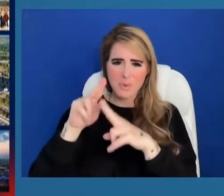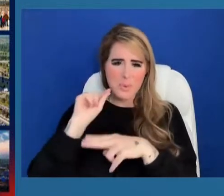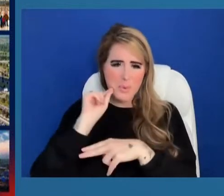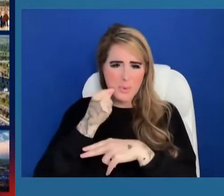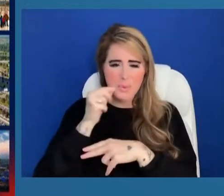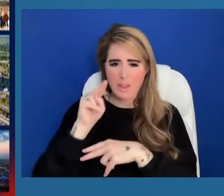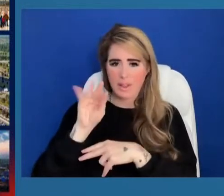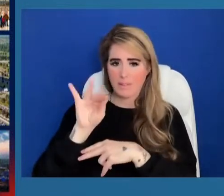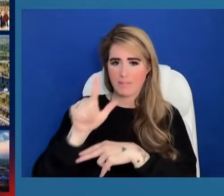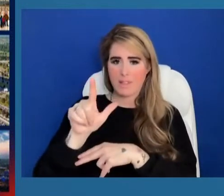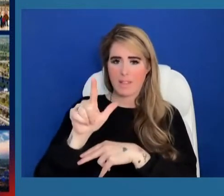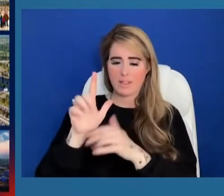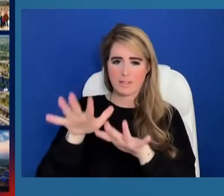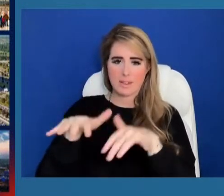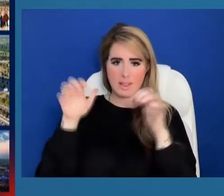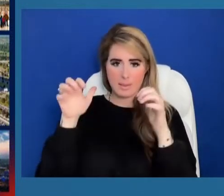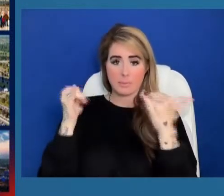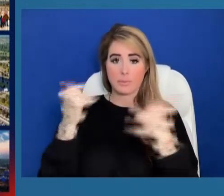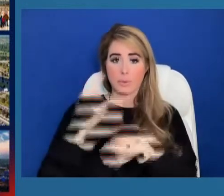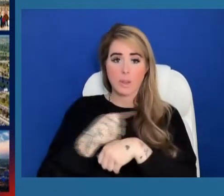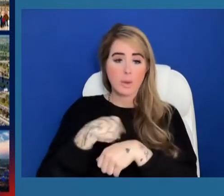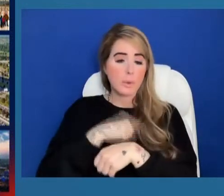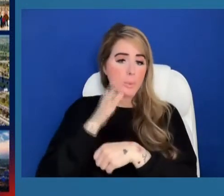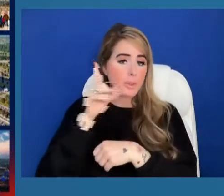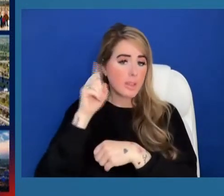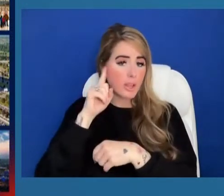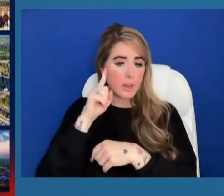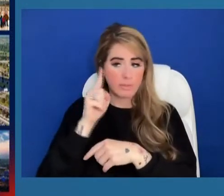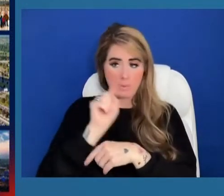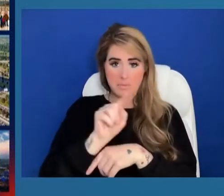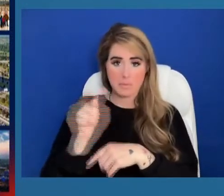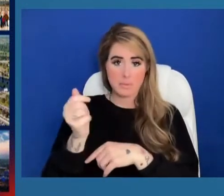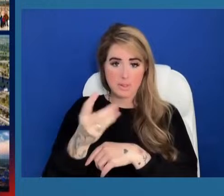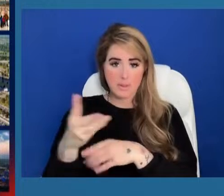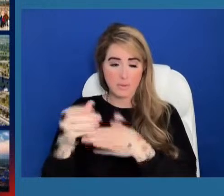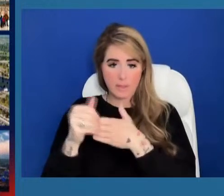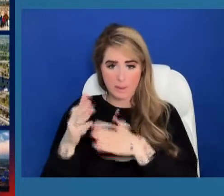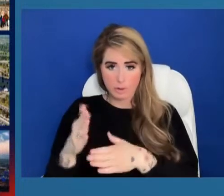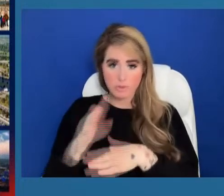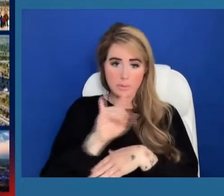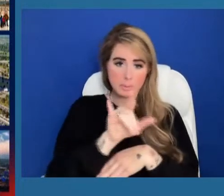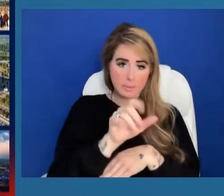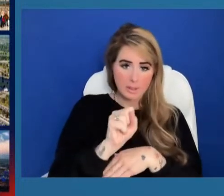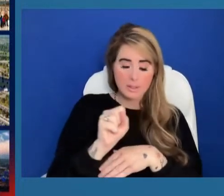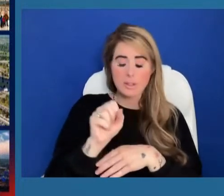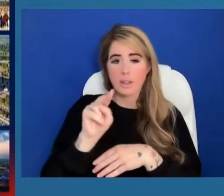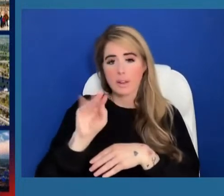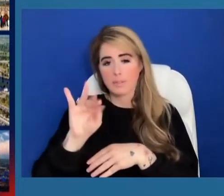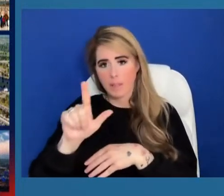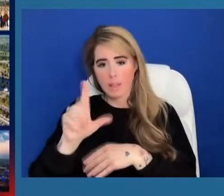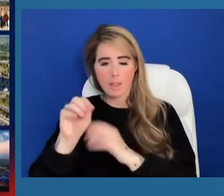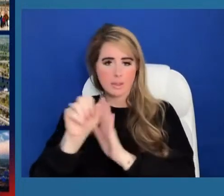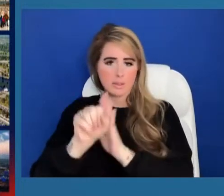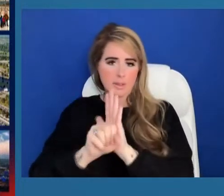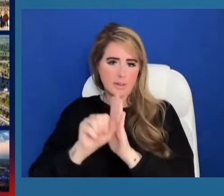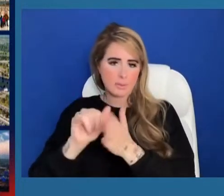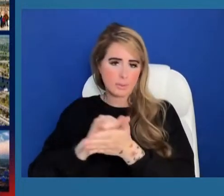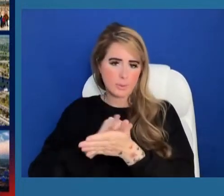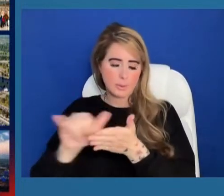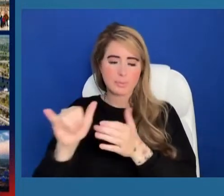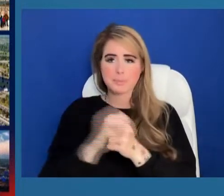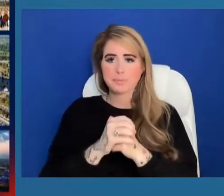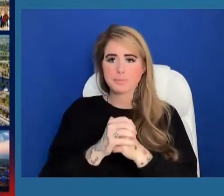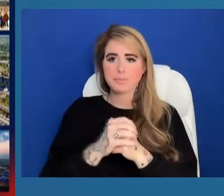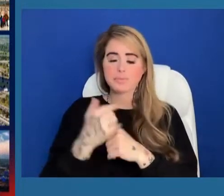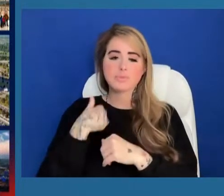stadium. Today, we will hear from several leaders from the Bills, the NFL, and the state of New York. I would like